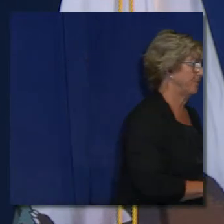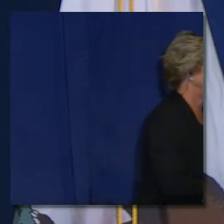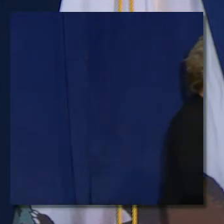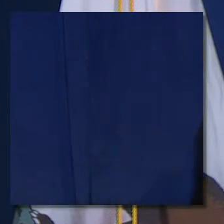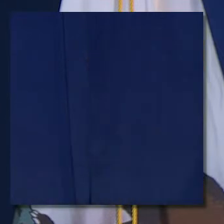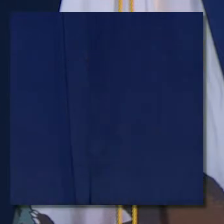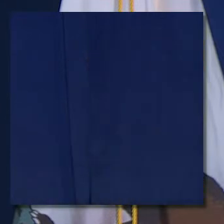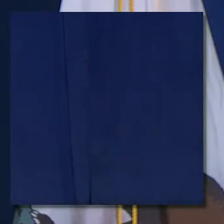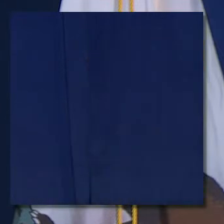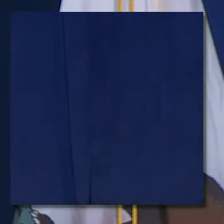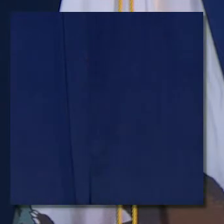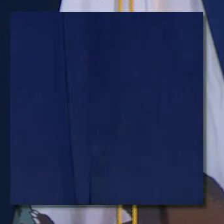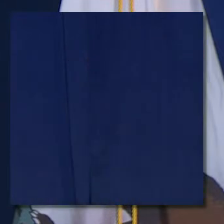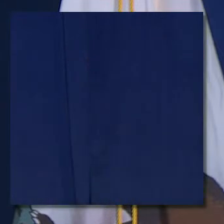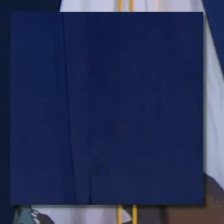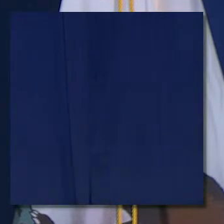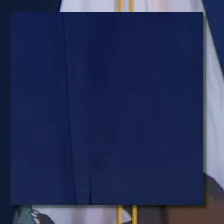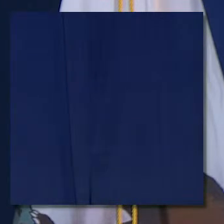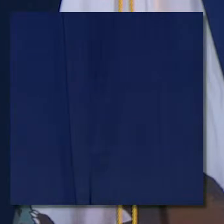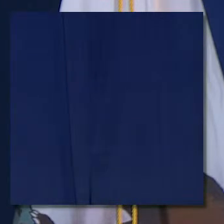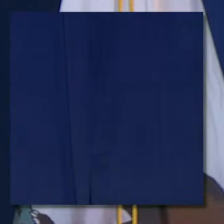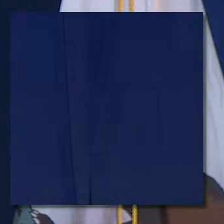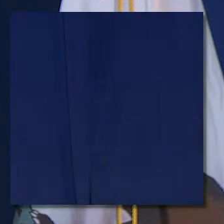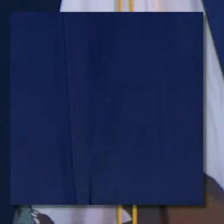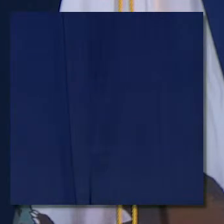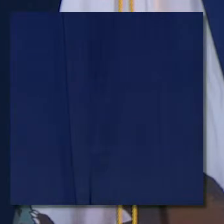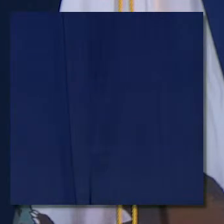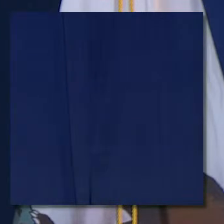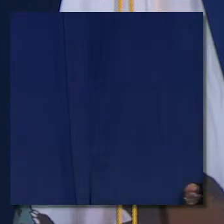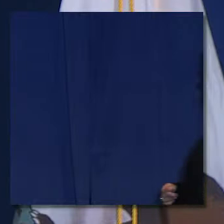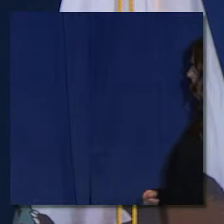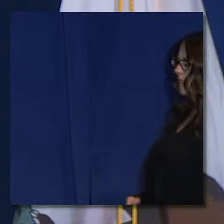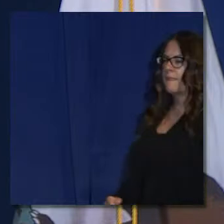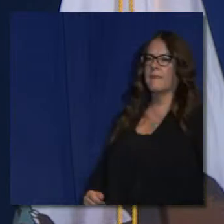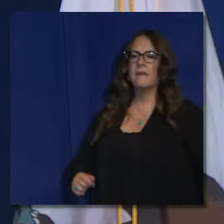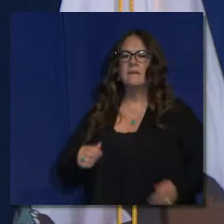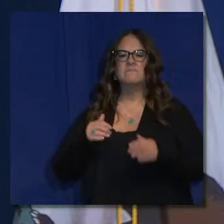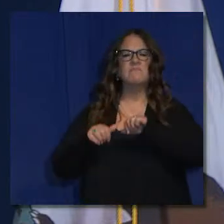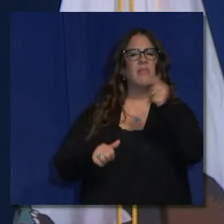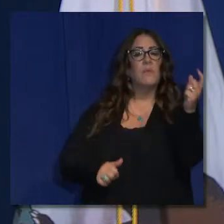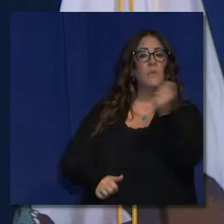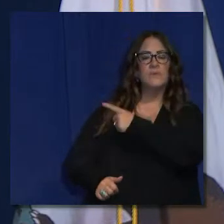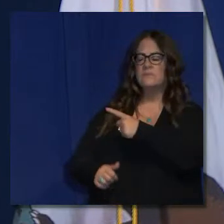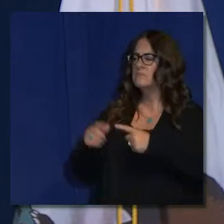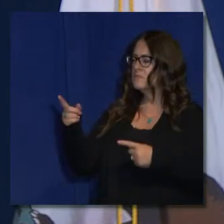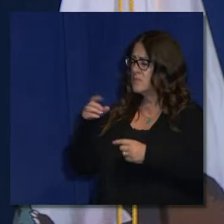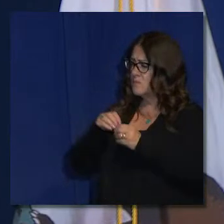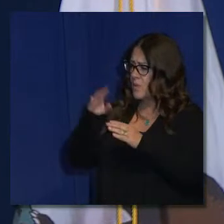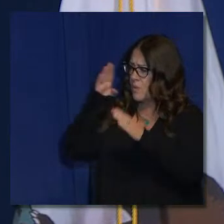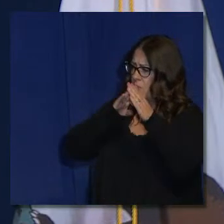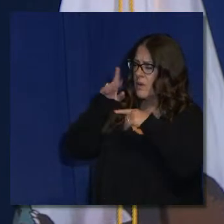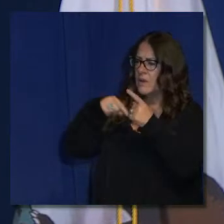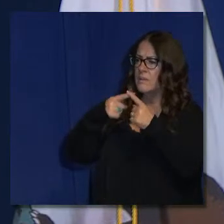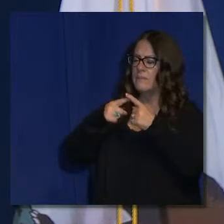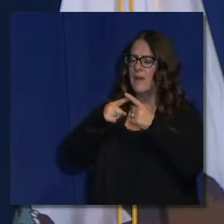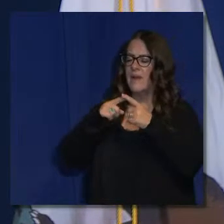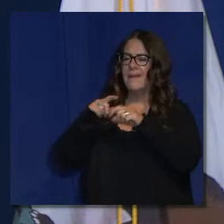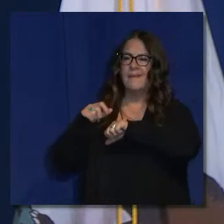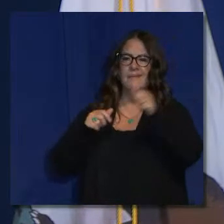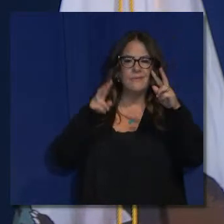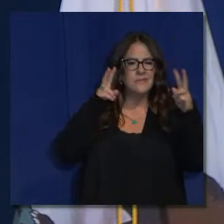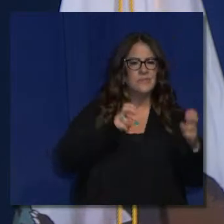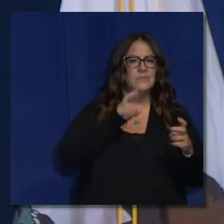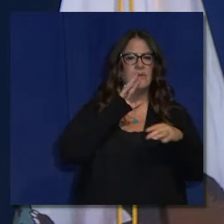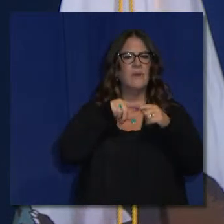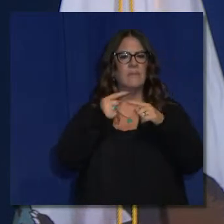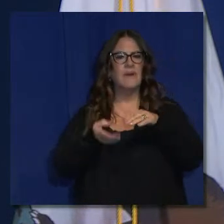Thanks. And more broadly, can you talk about whether you're worried about your budget proposals adding to issues like inflation if the